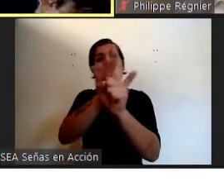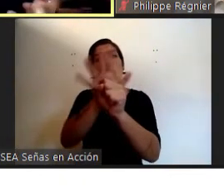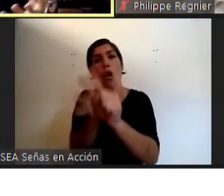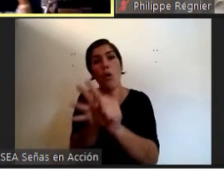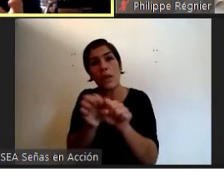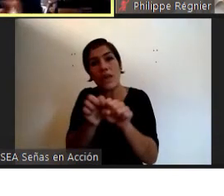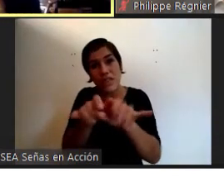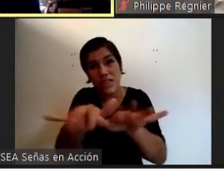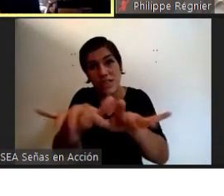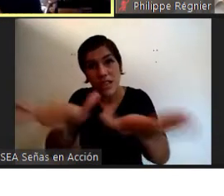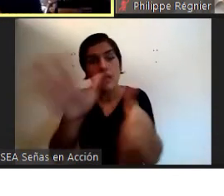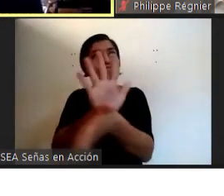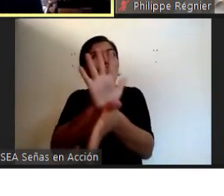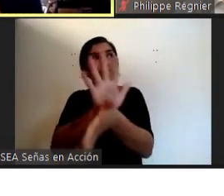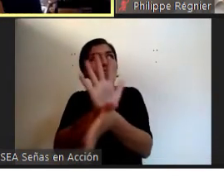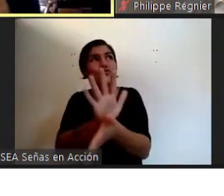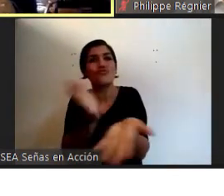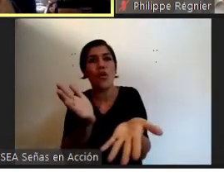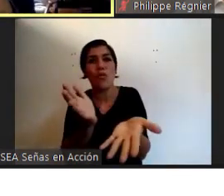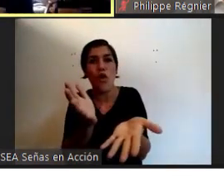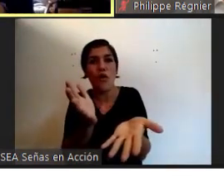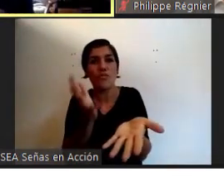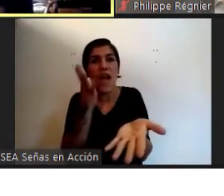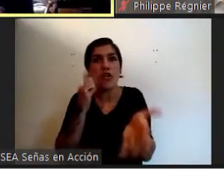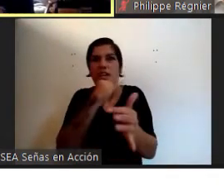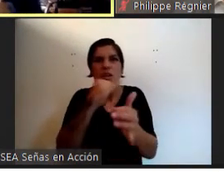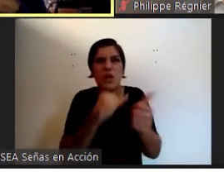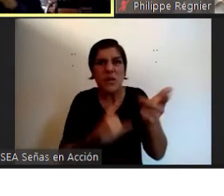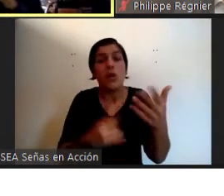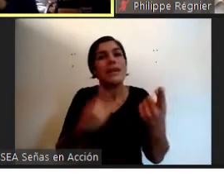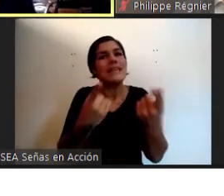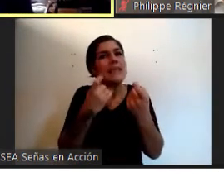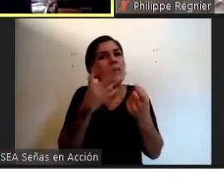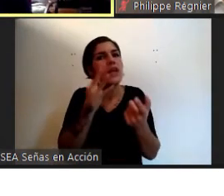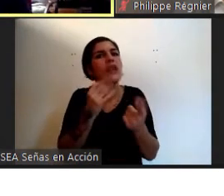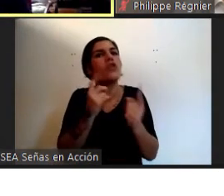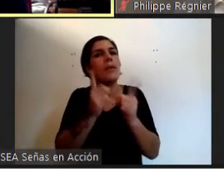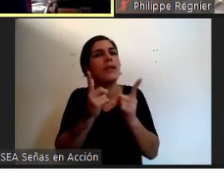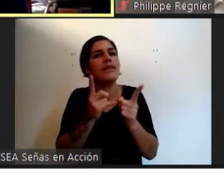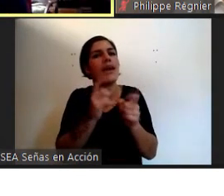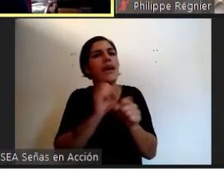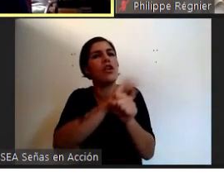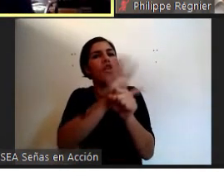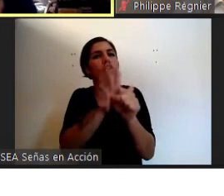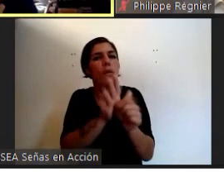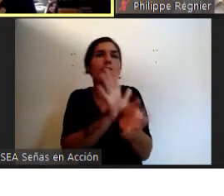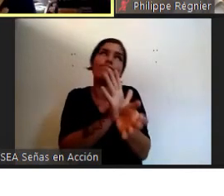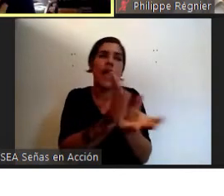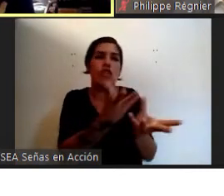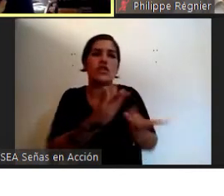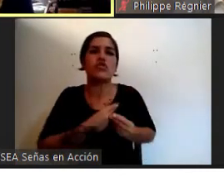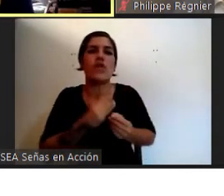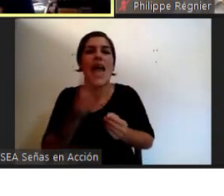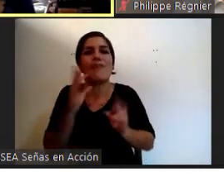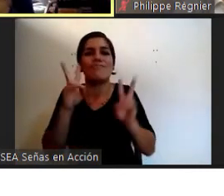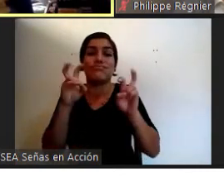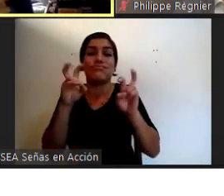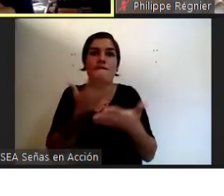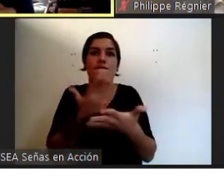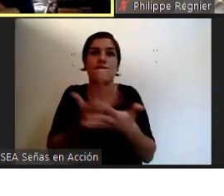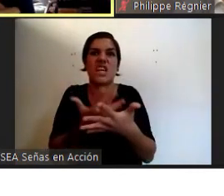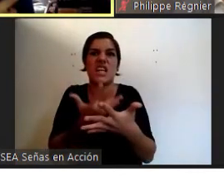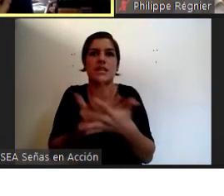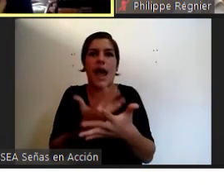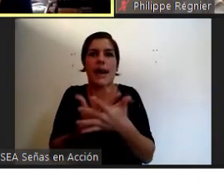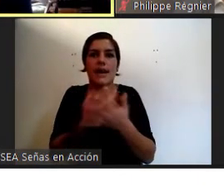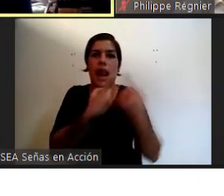to debug ourselves, so to speak, no matter how delusional it might be. Thinking about this idea of